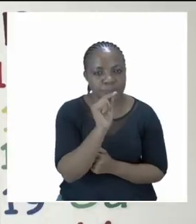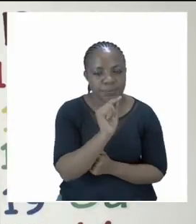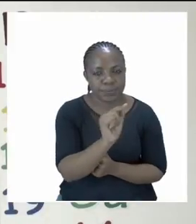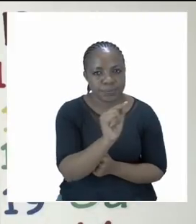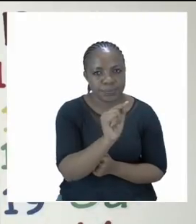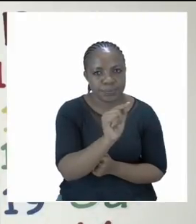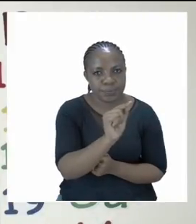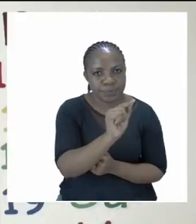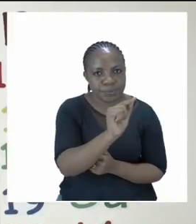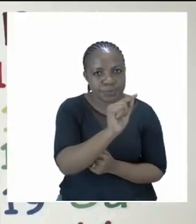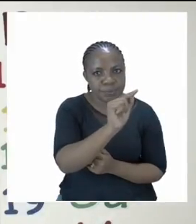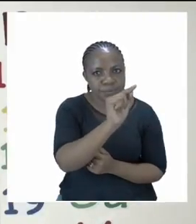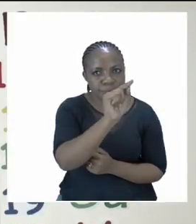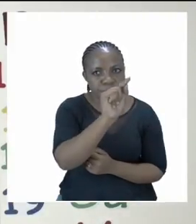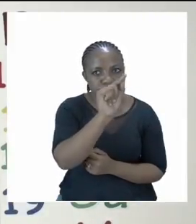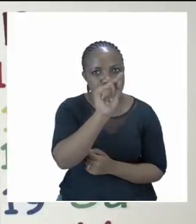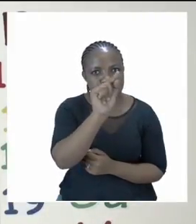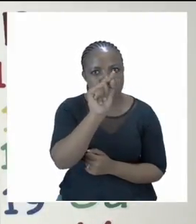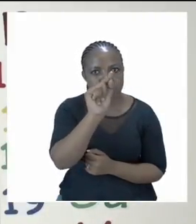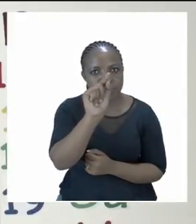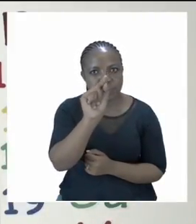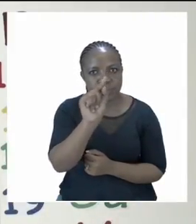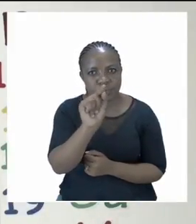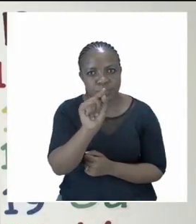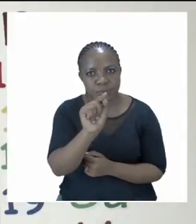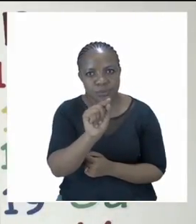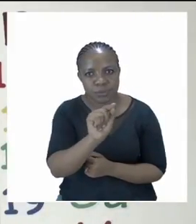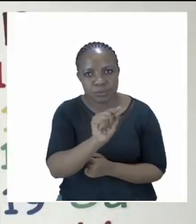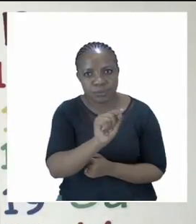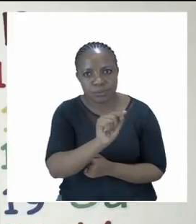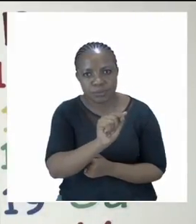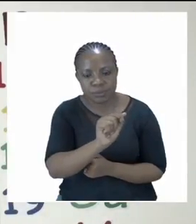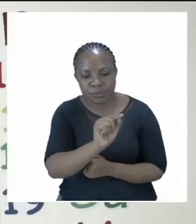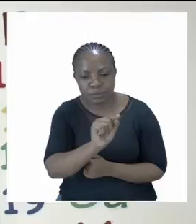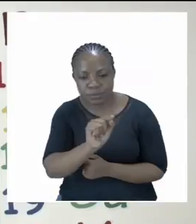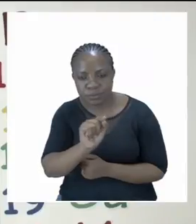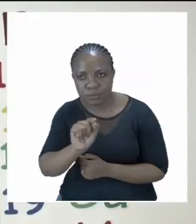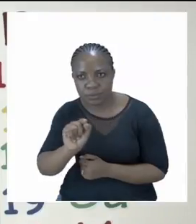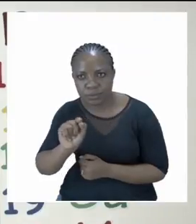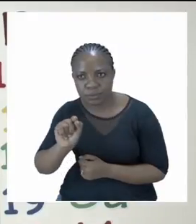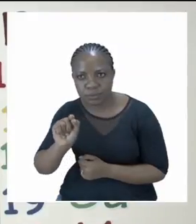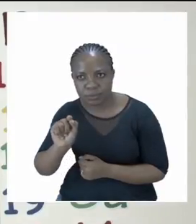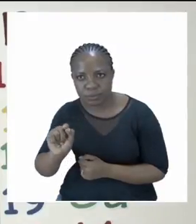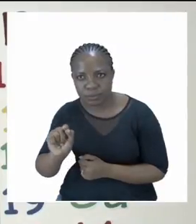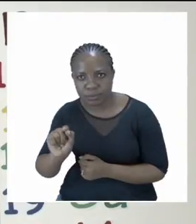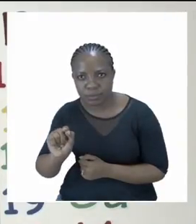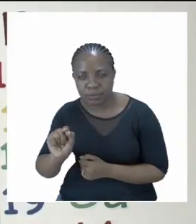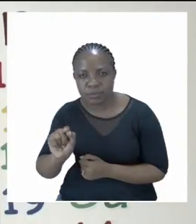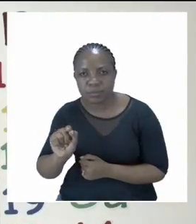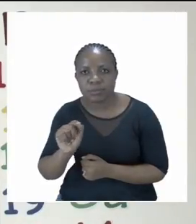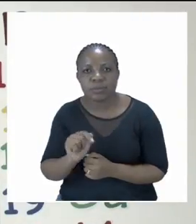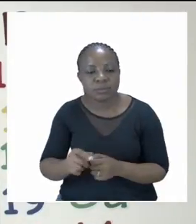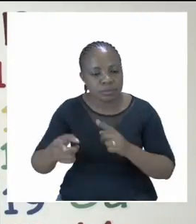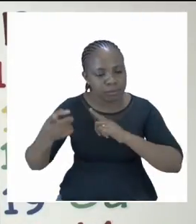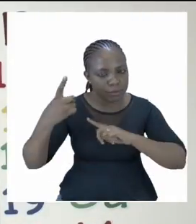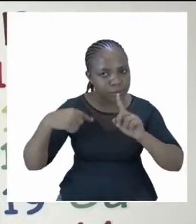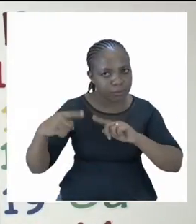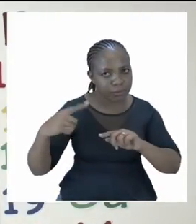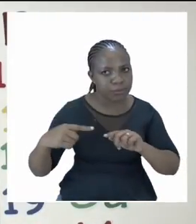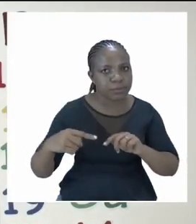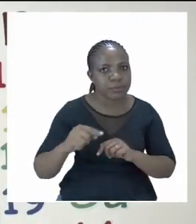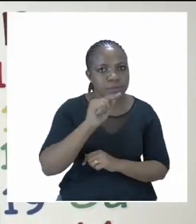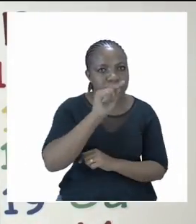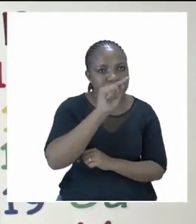go round, down, and across. Let's go again.